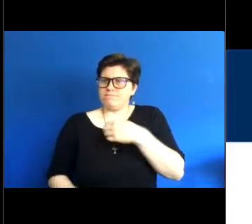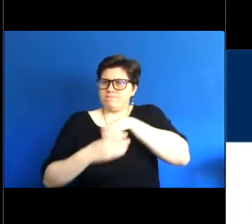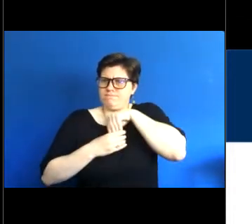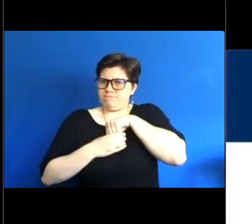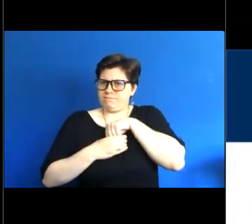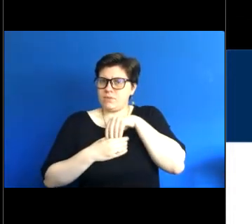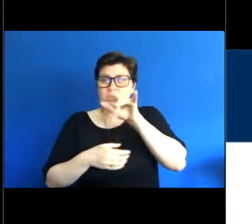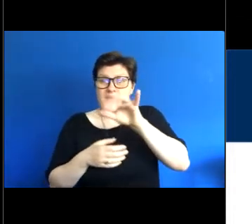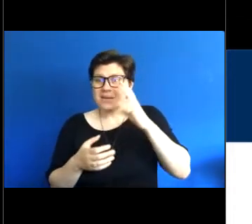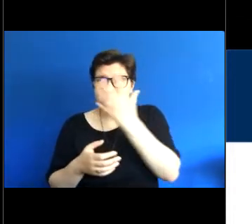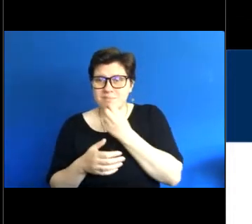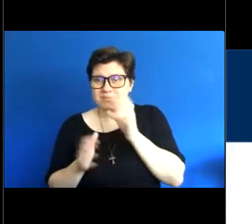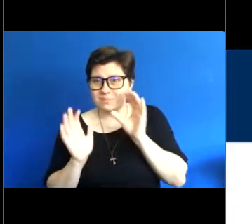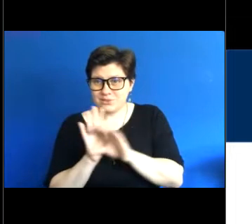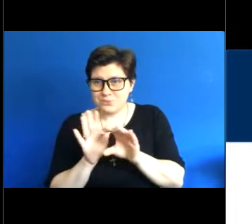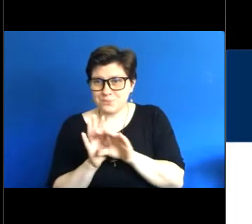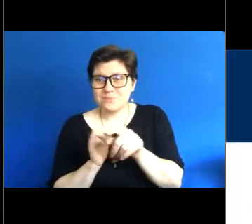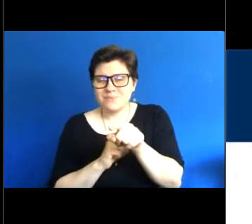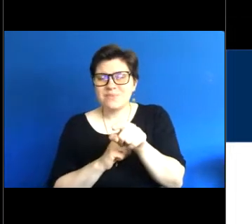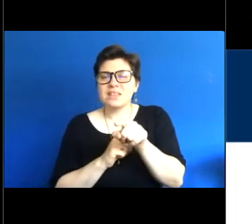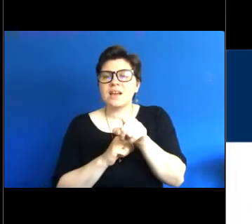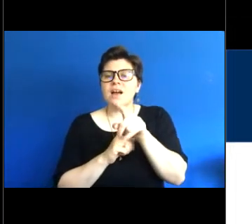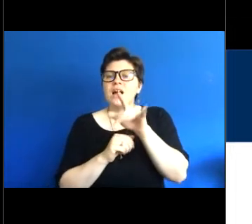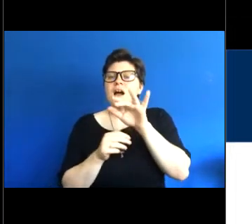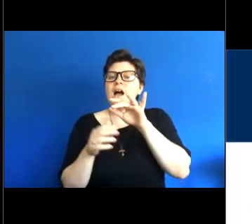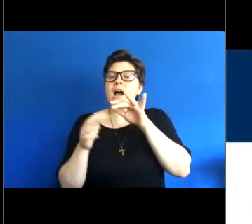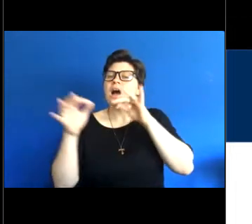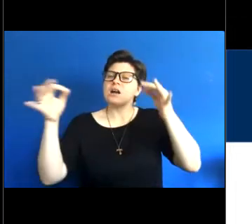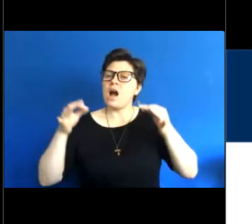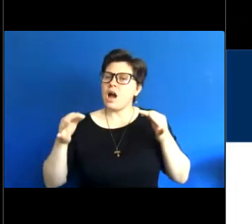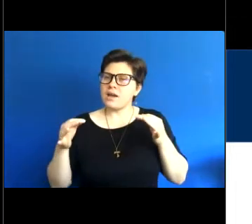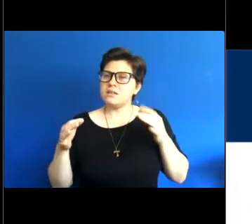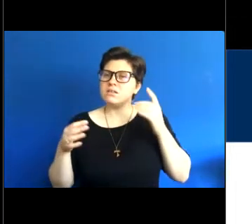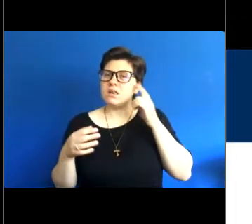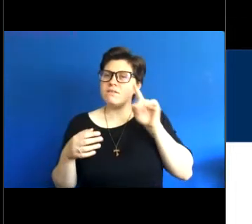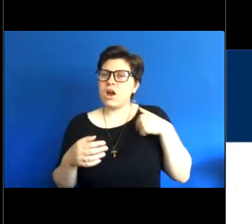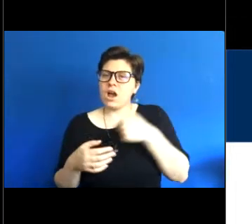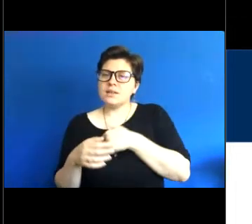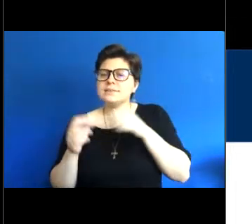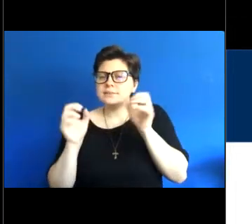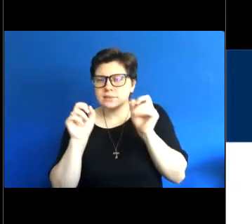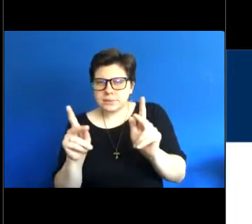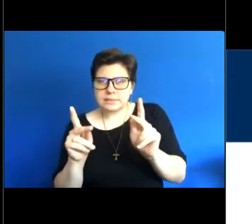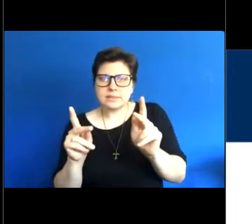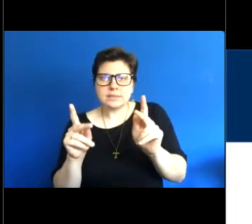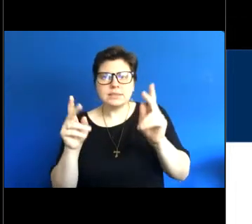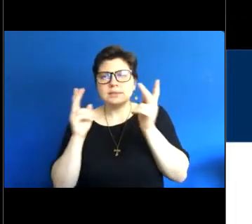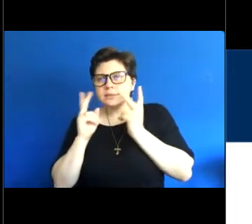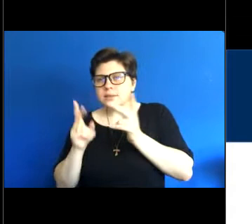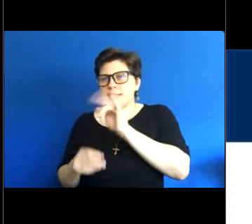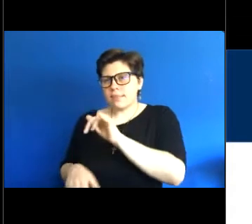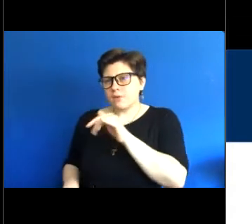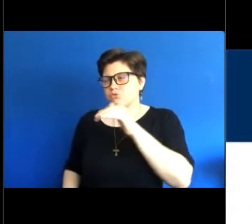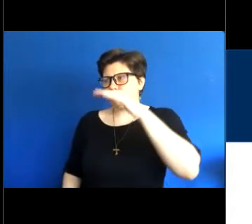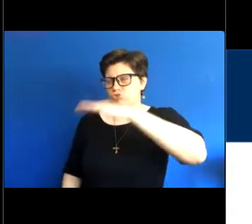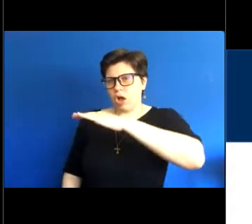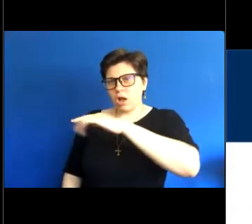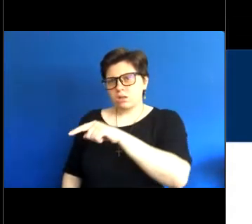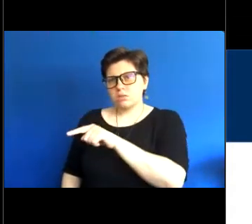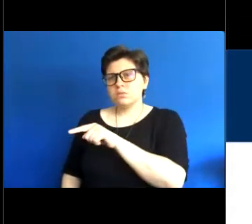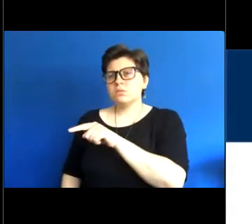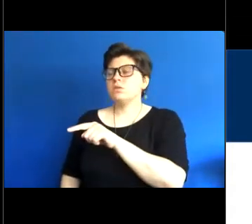beautiful graphic as just a guideline for us to say, okay, when we see the child in front of us, what